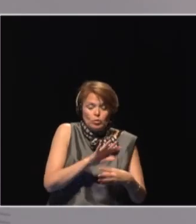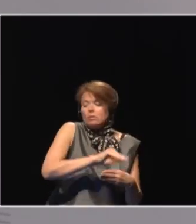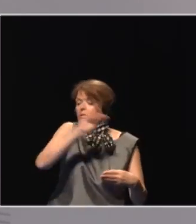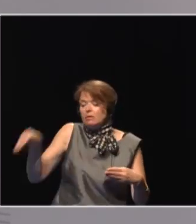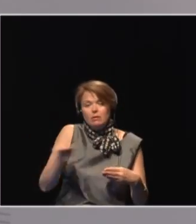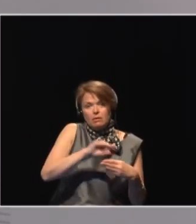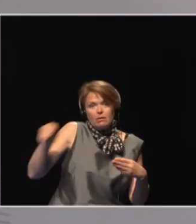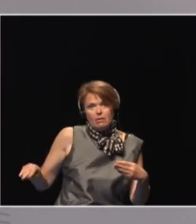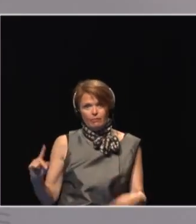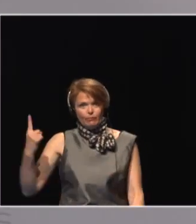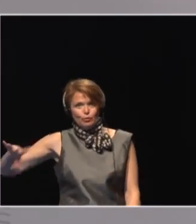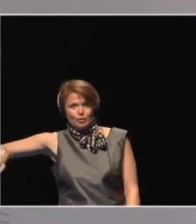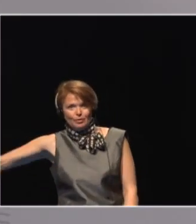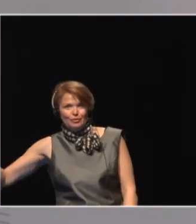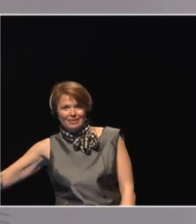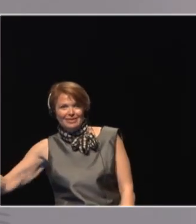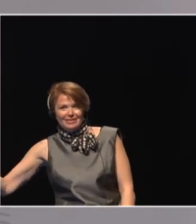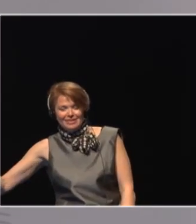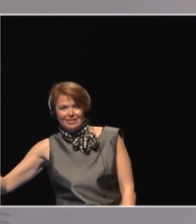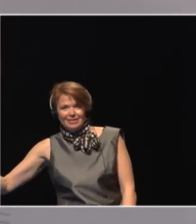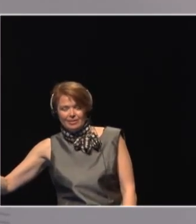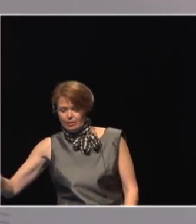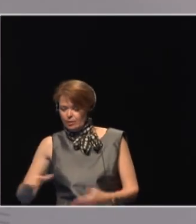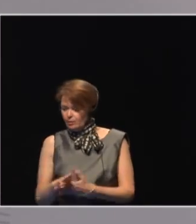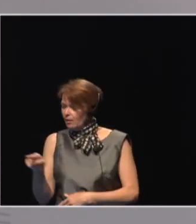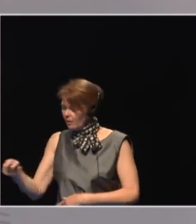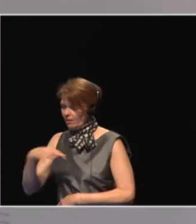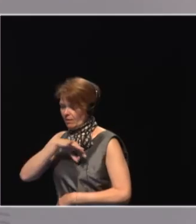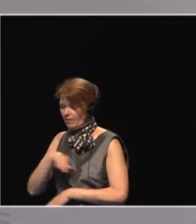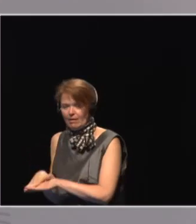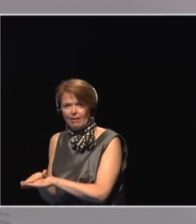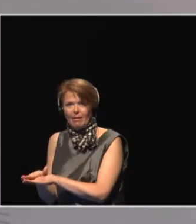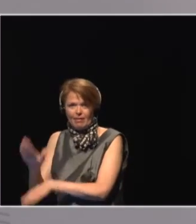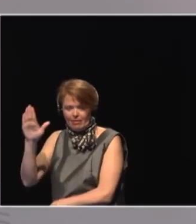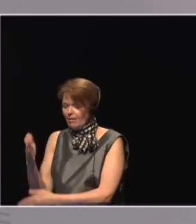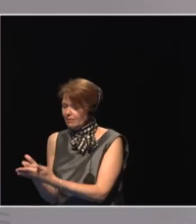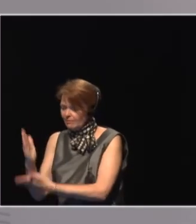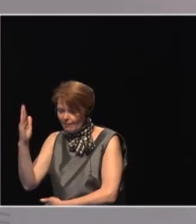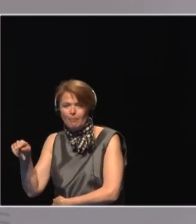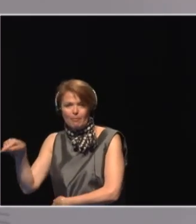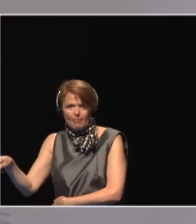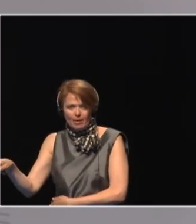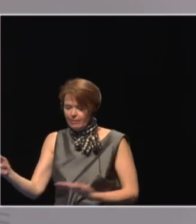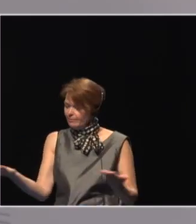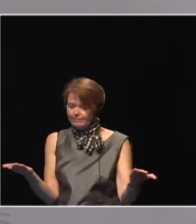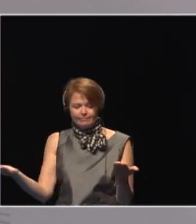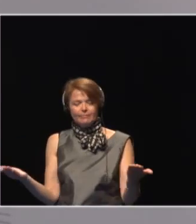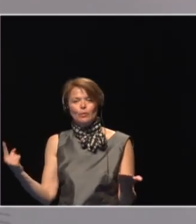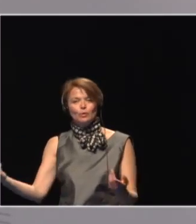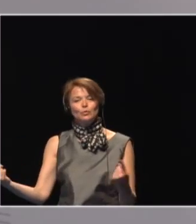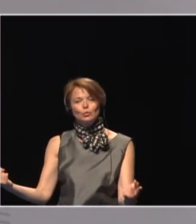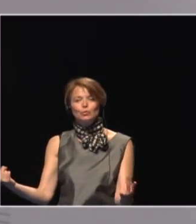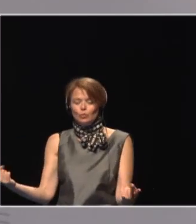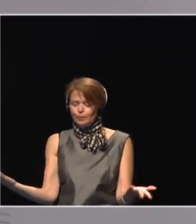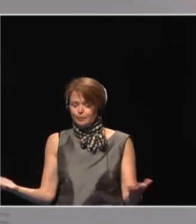to the countries of origin where they are coming from and where their families are, and they contribute significantly